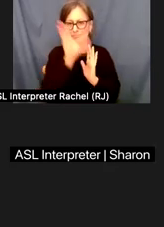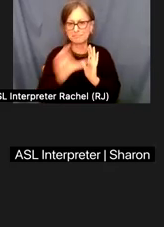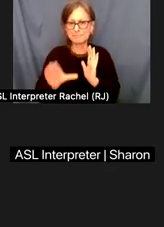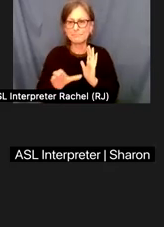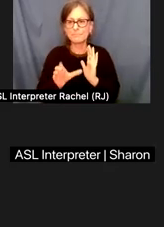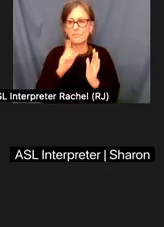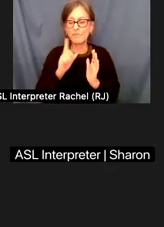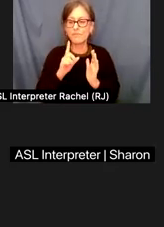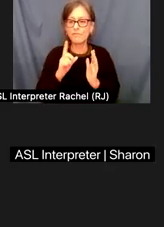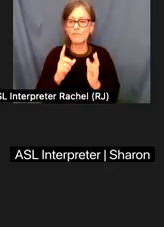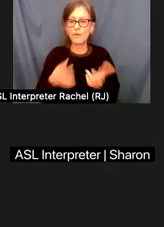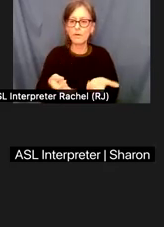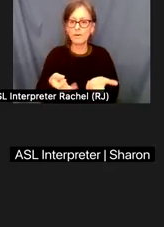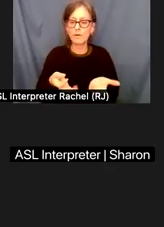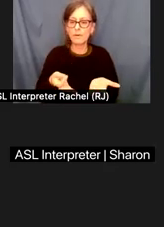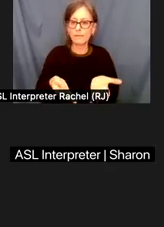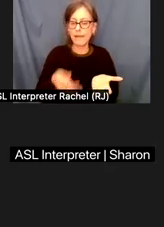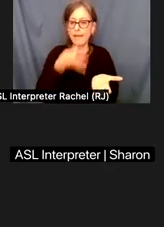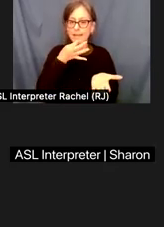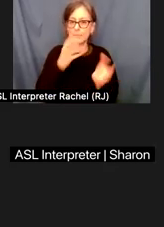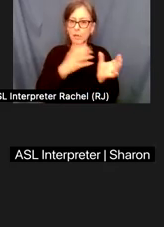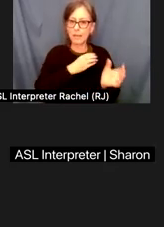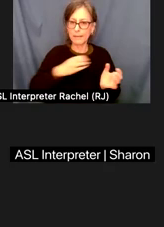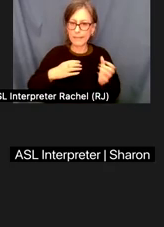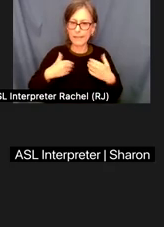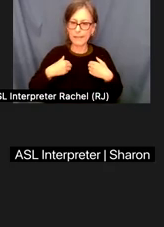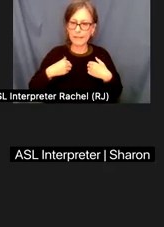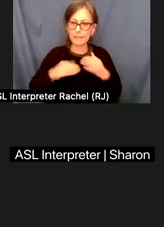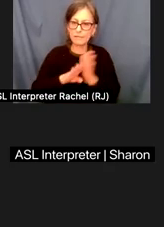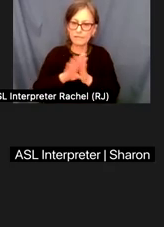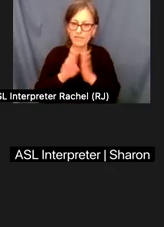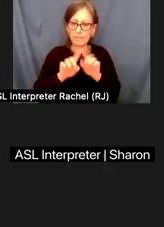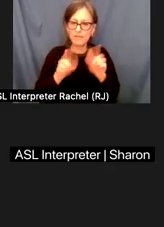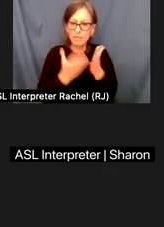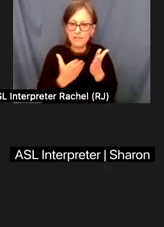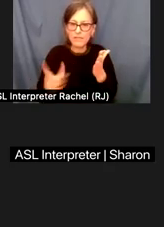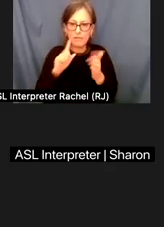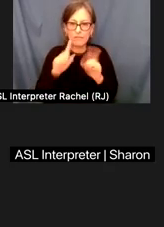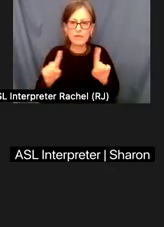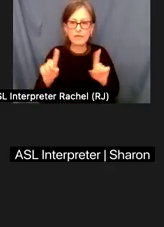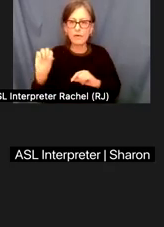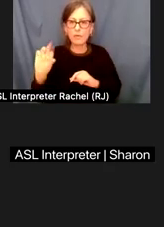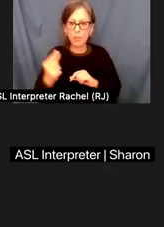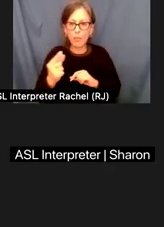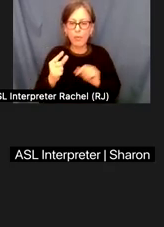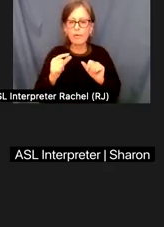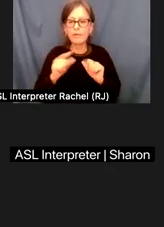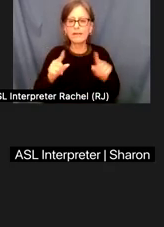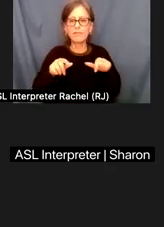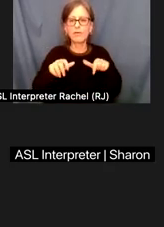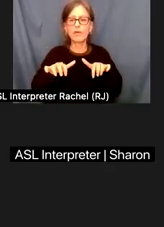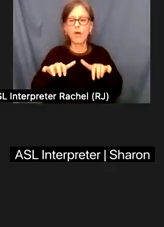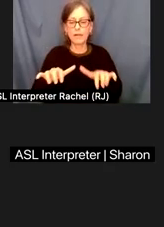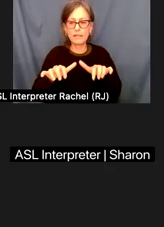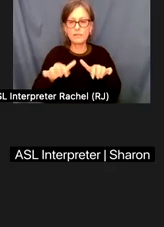subject matter expert committees, helping to develop these materials for different organizations and audiences. Through the